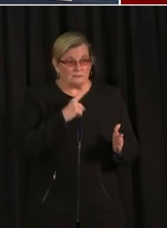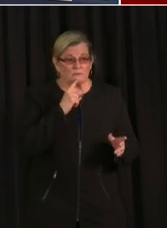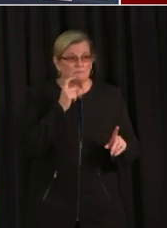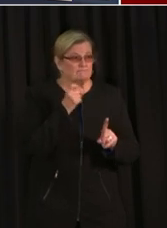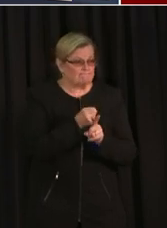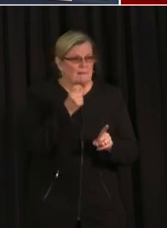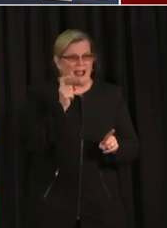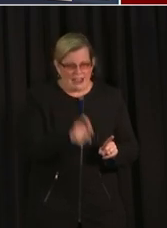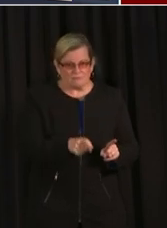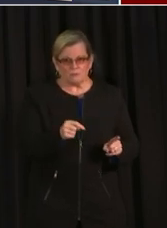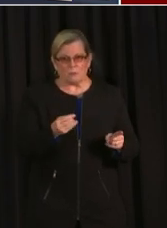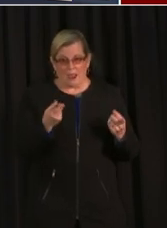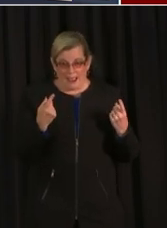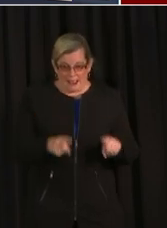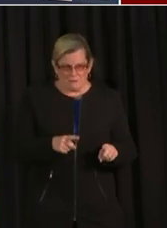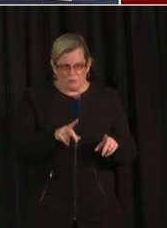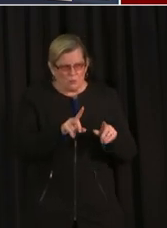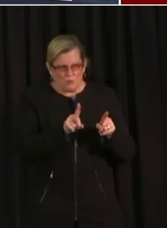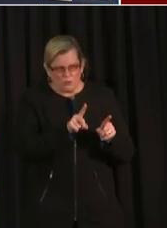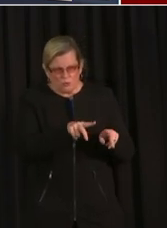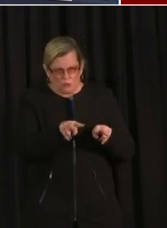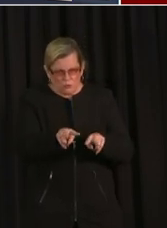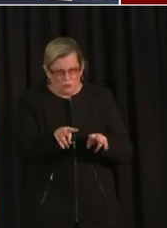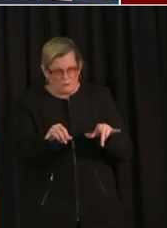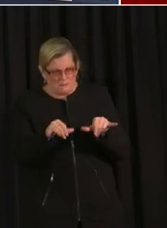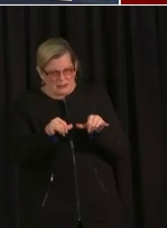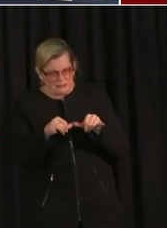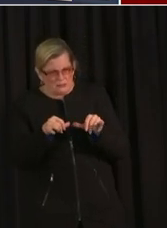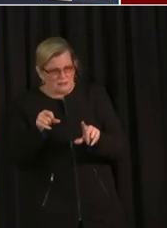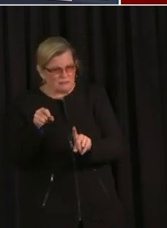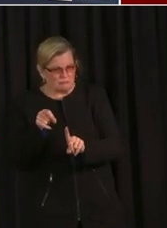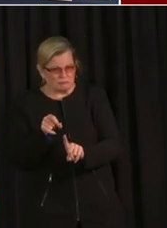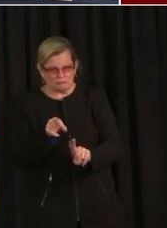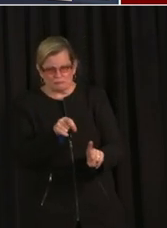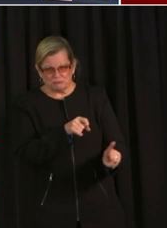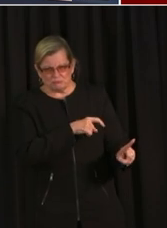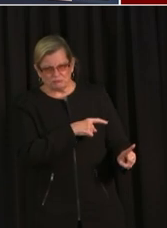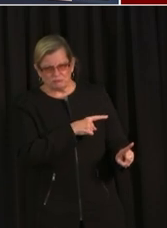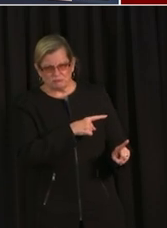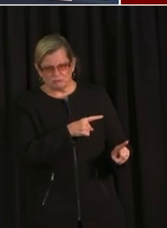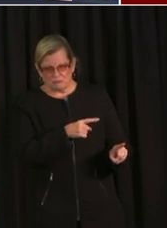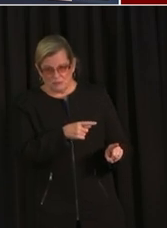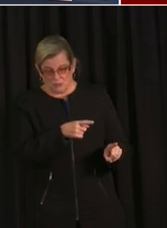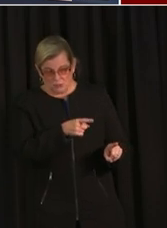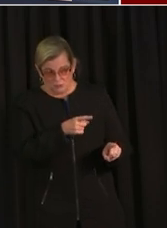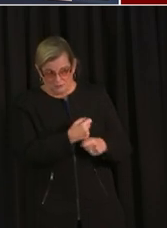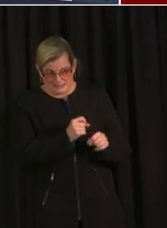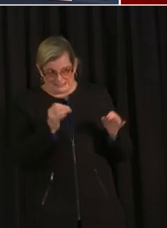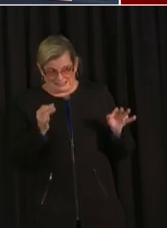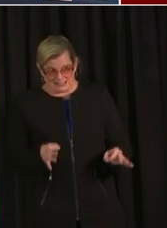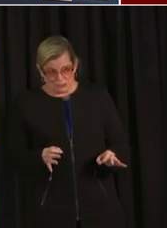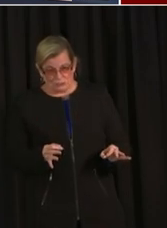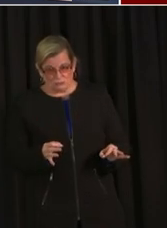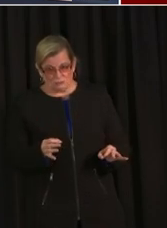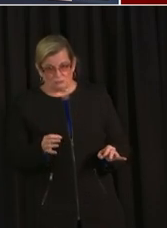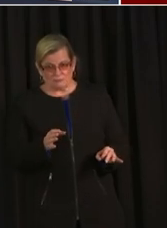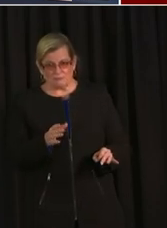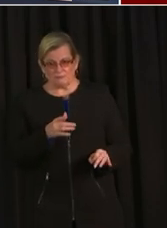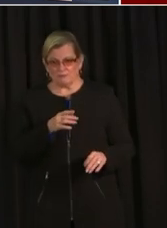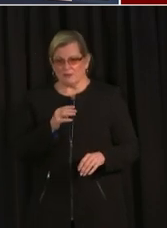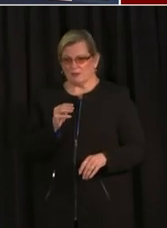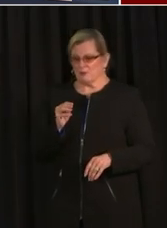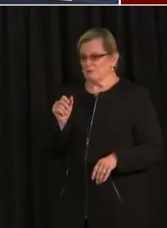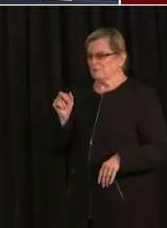metric that we should look for that would trigger you making that move? Mark, there